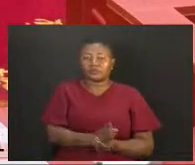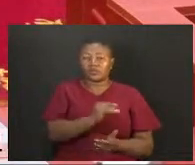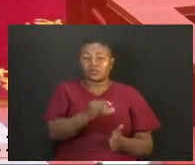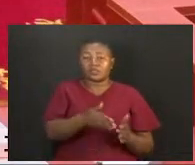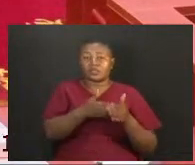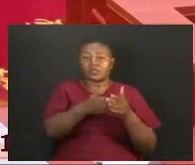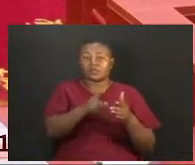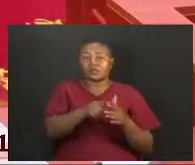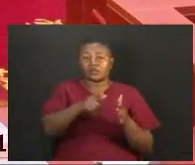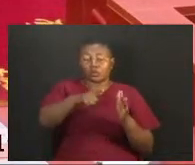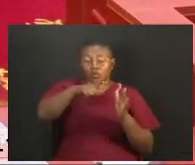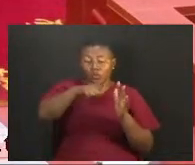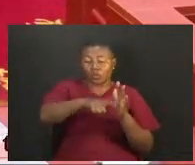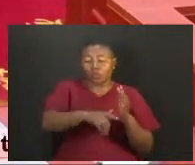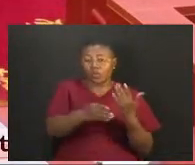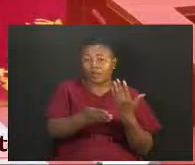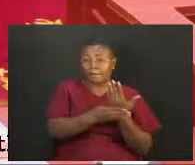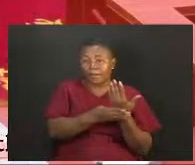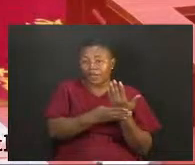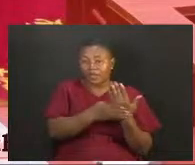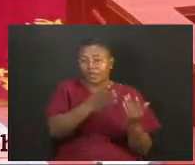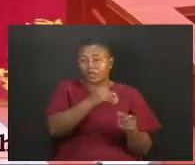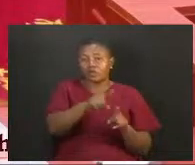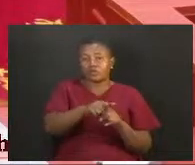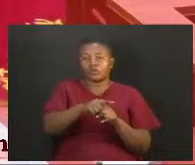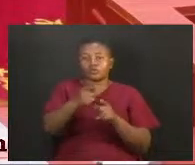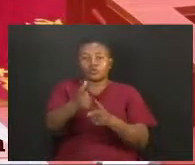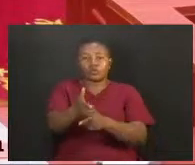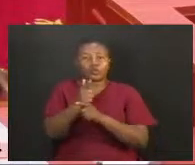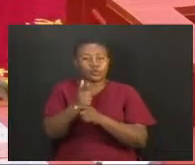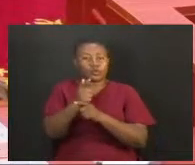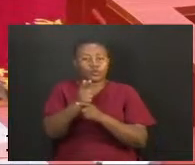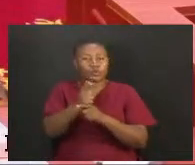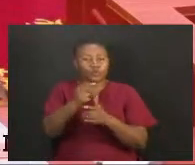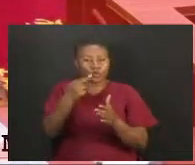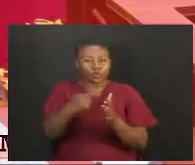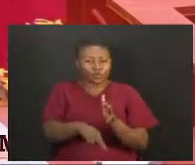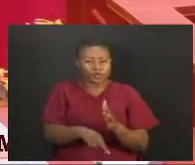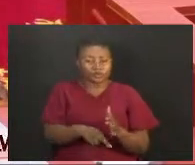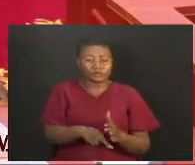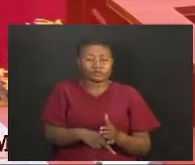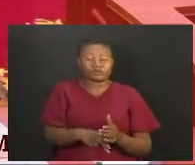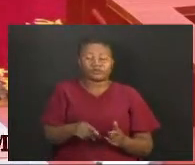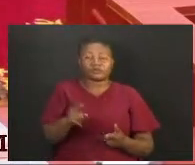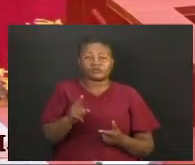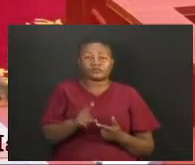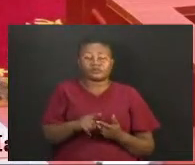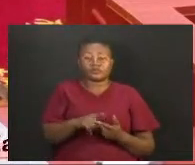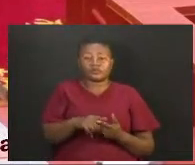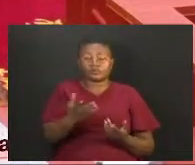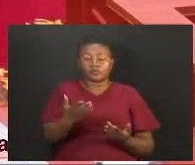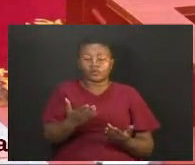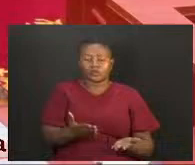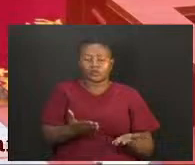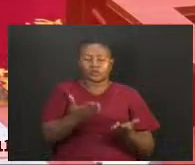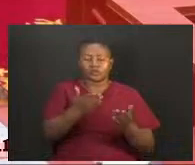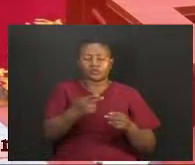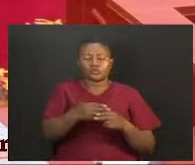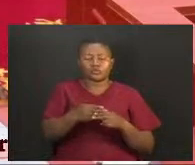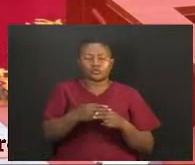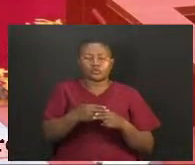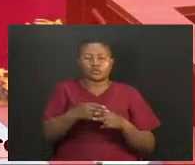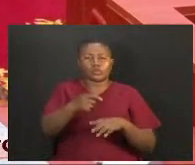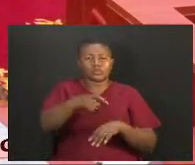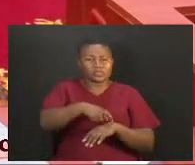lower bank and lending rates. Mr. Speaker, the second approach will be to deliver a shock therapy.